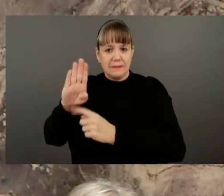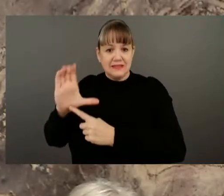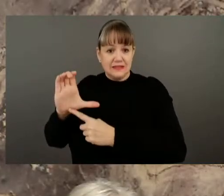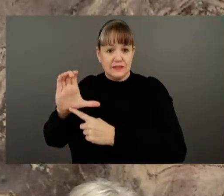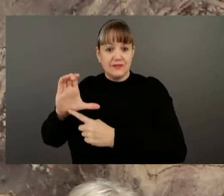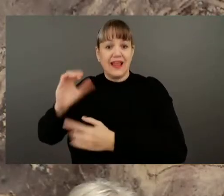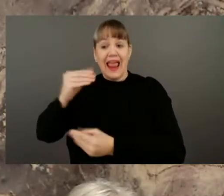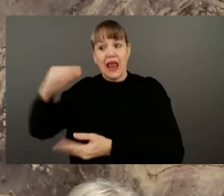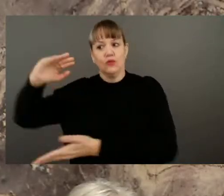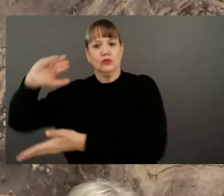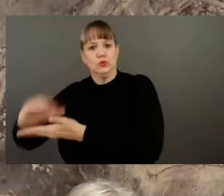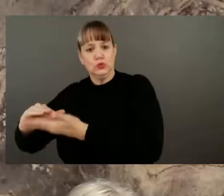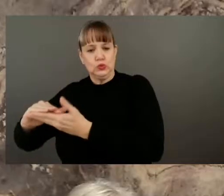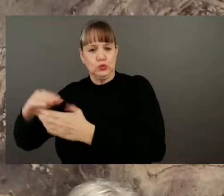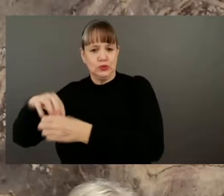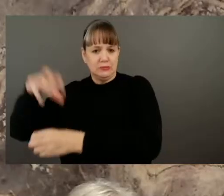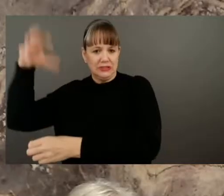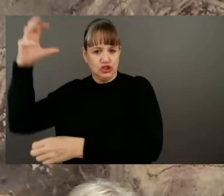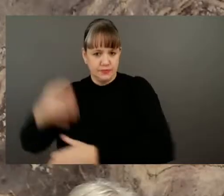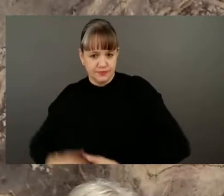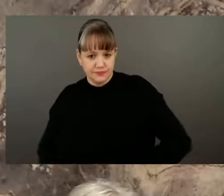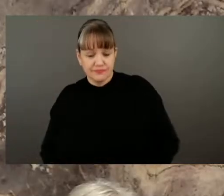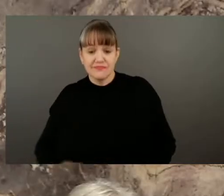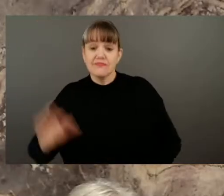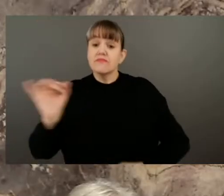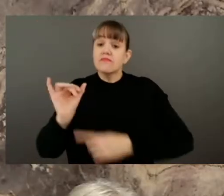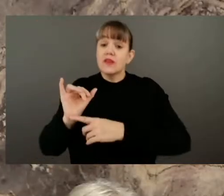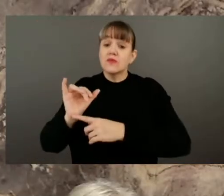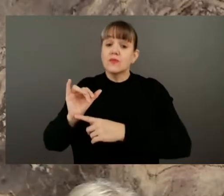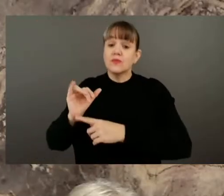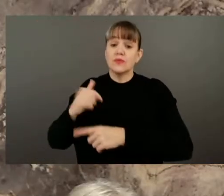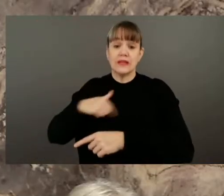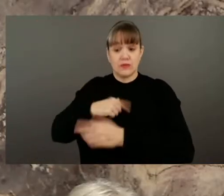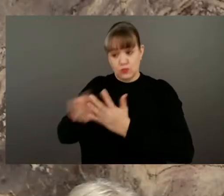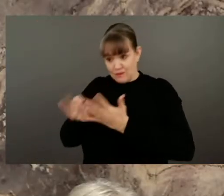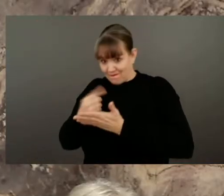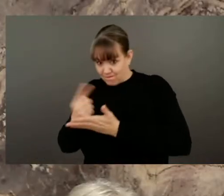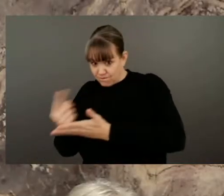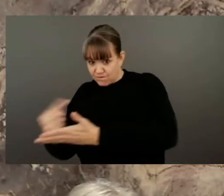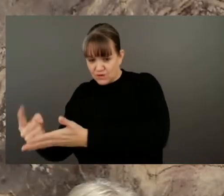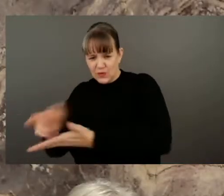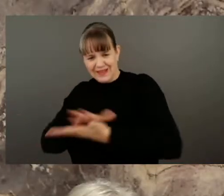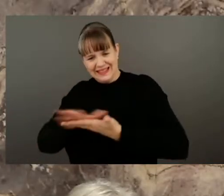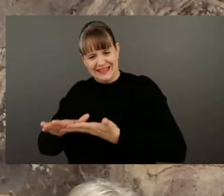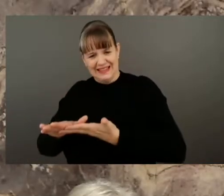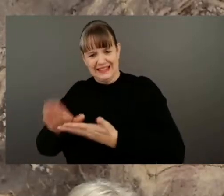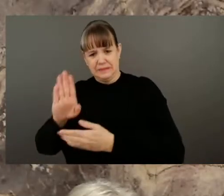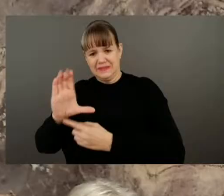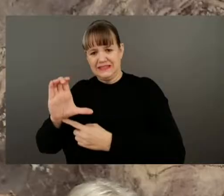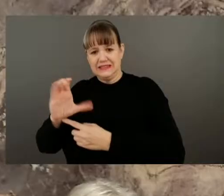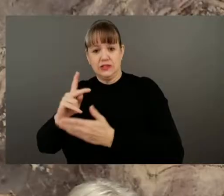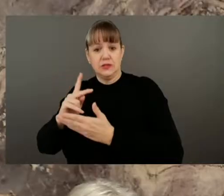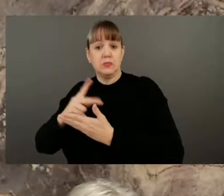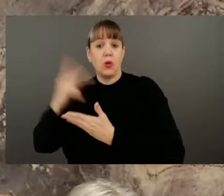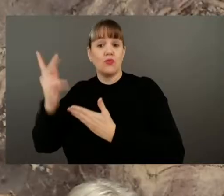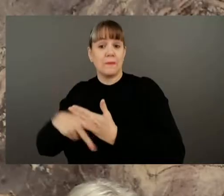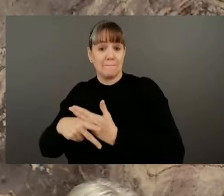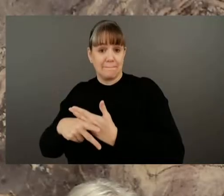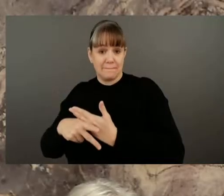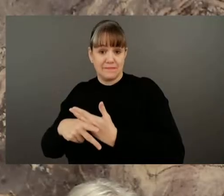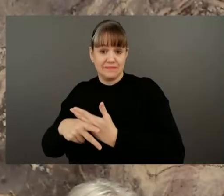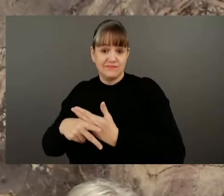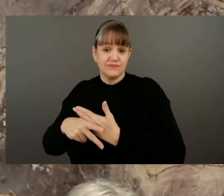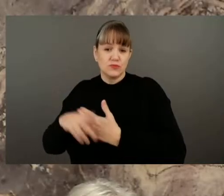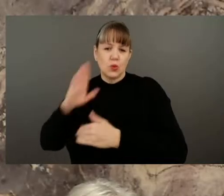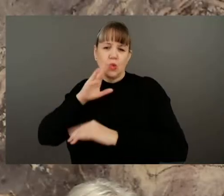a review done of Clean BC programs that will be released soon, that's done under the auspices